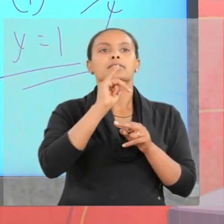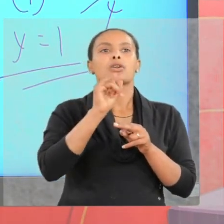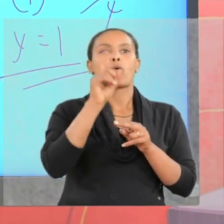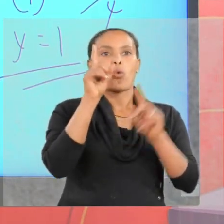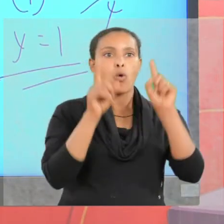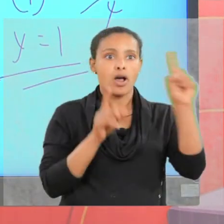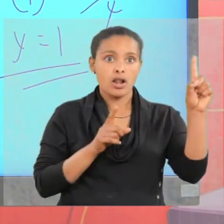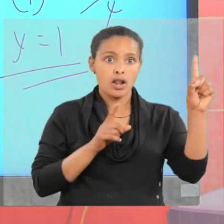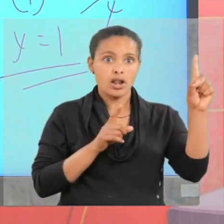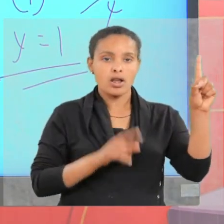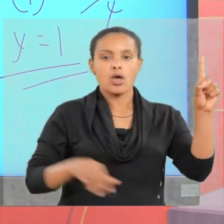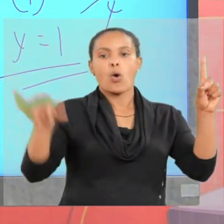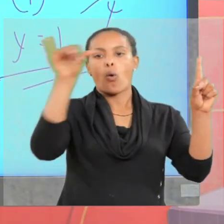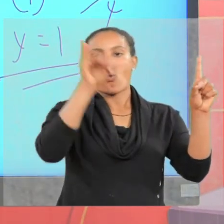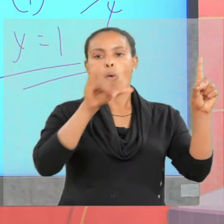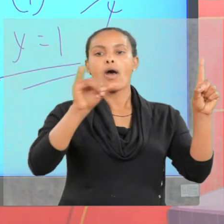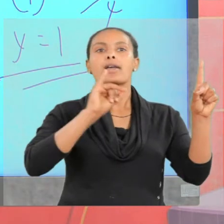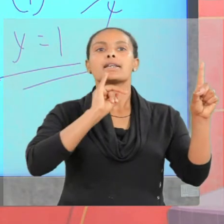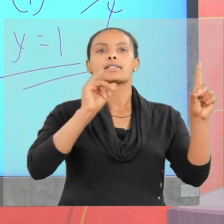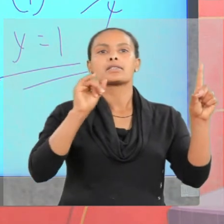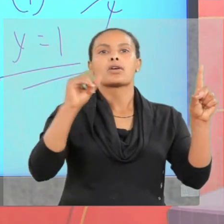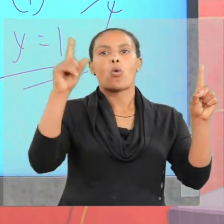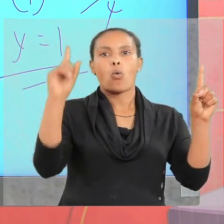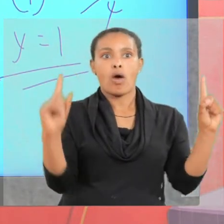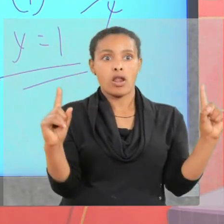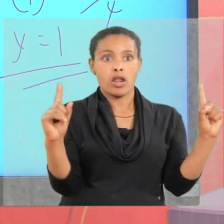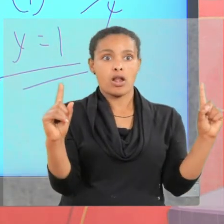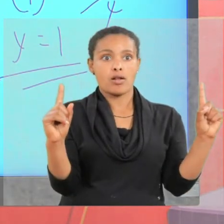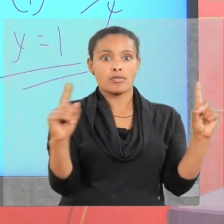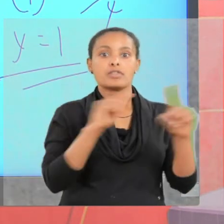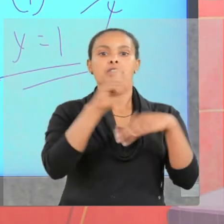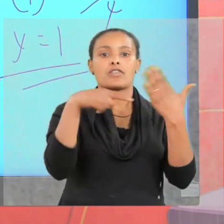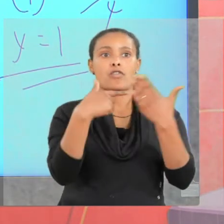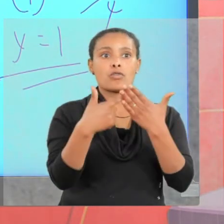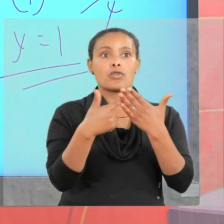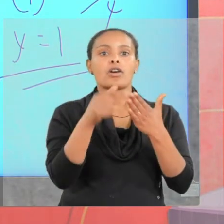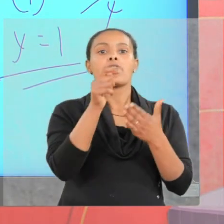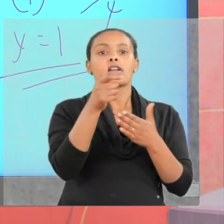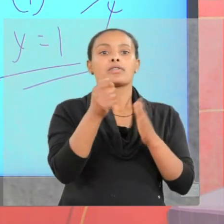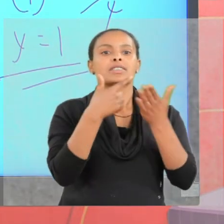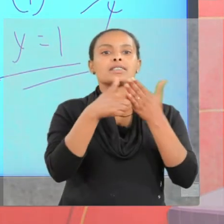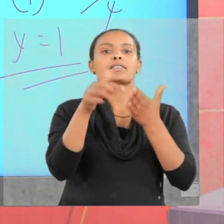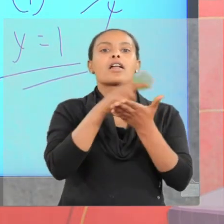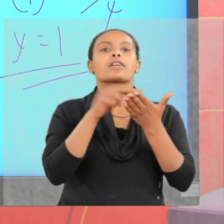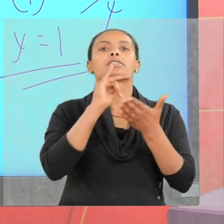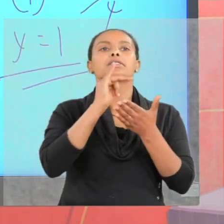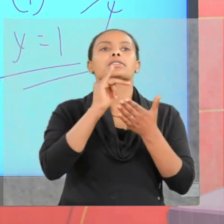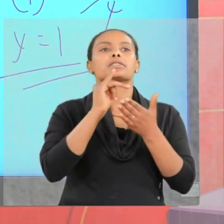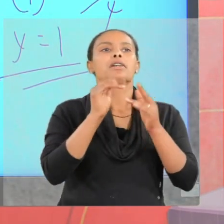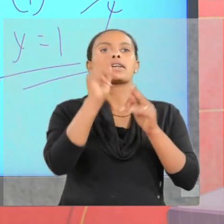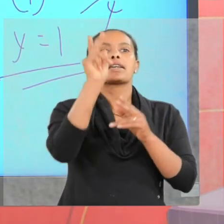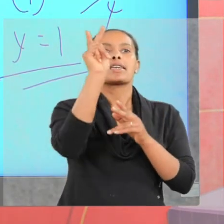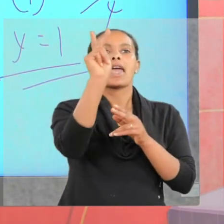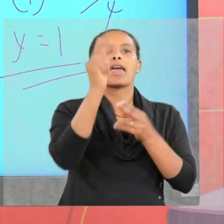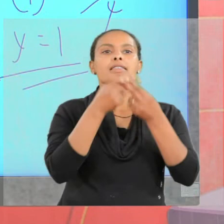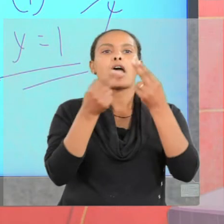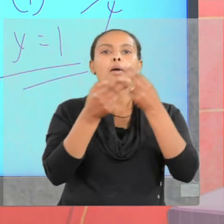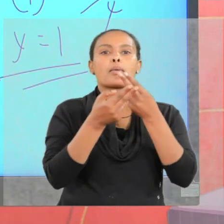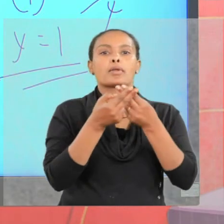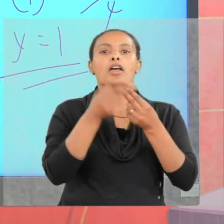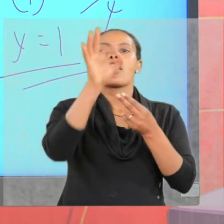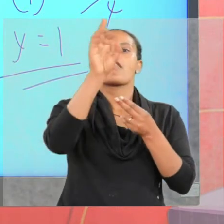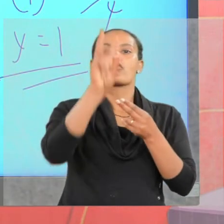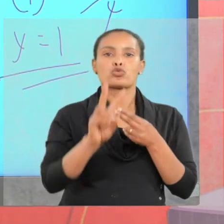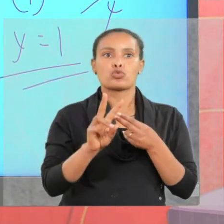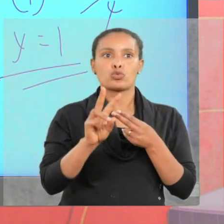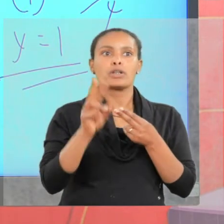1, Y is 1. Therefore, rate of this reaction is K times concentration of